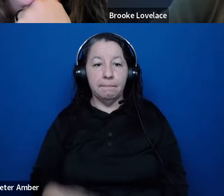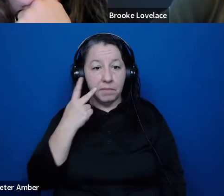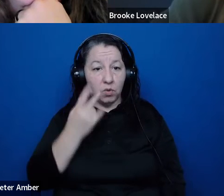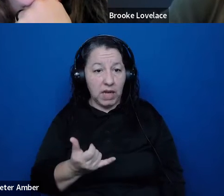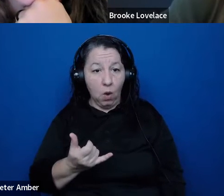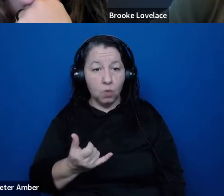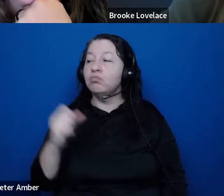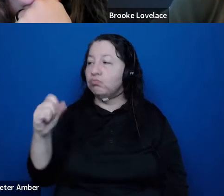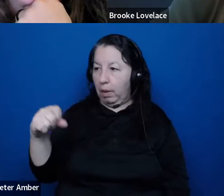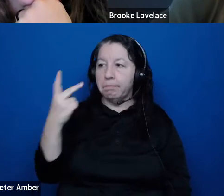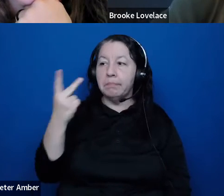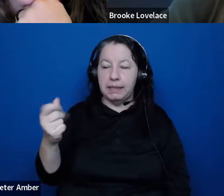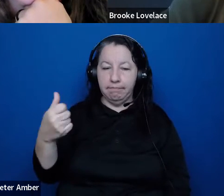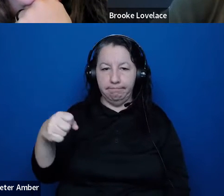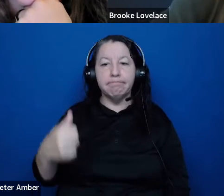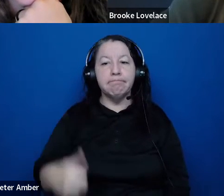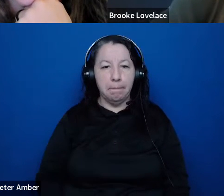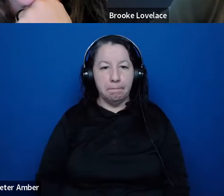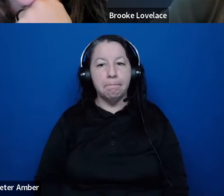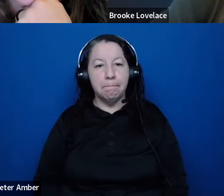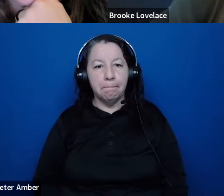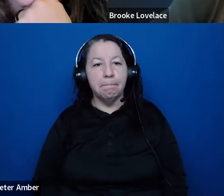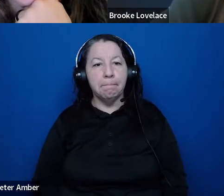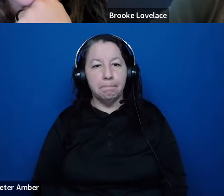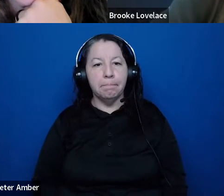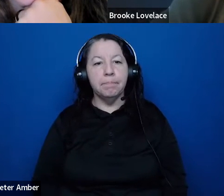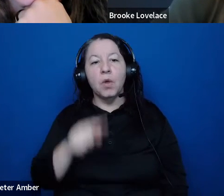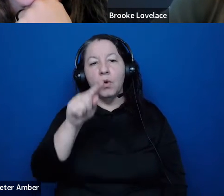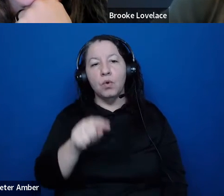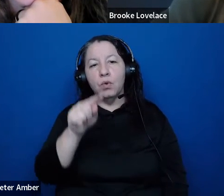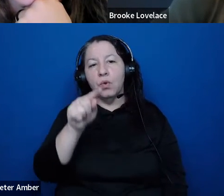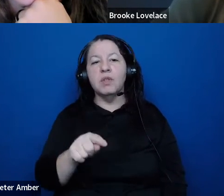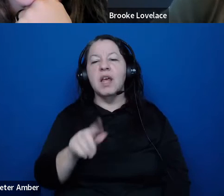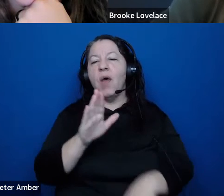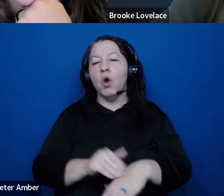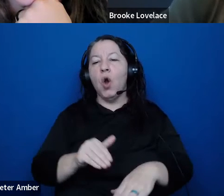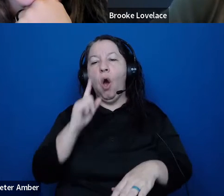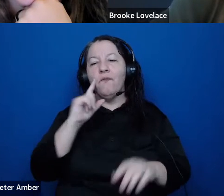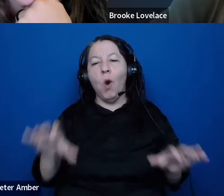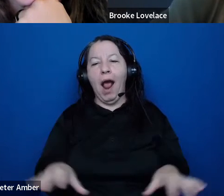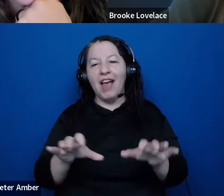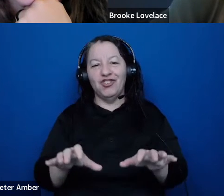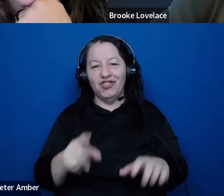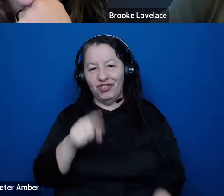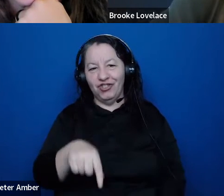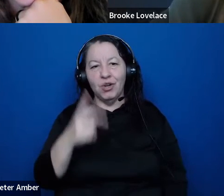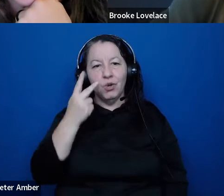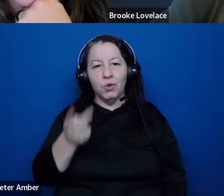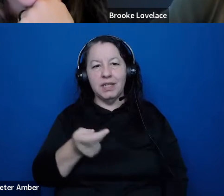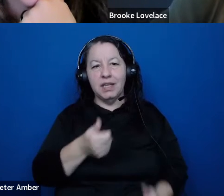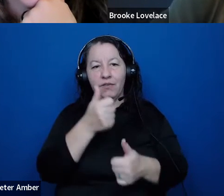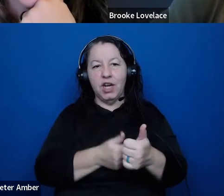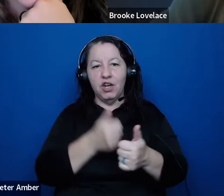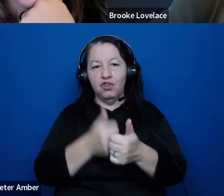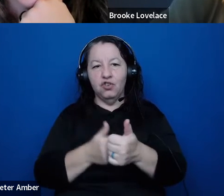Yep. Okay. So those are our call to action, as you can see, for each one. And then